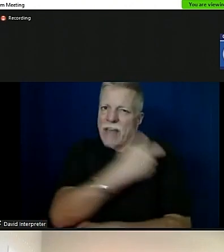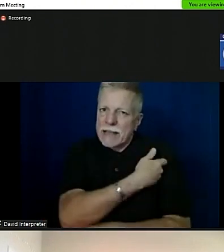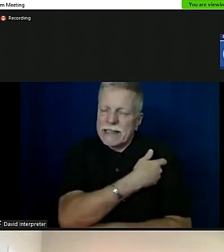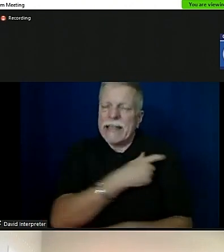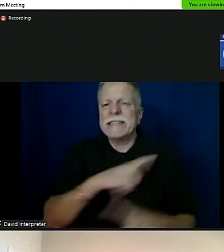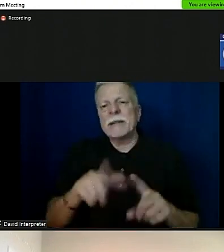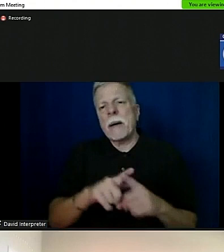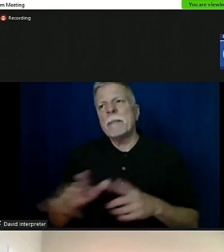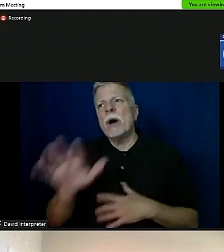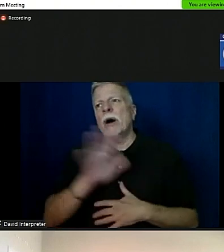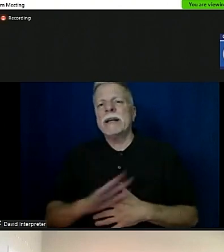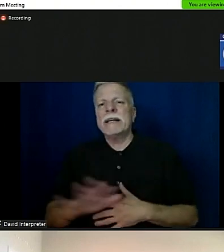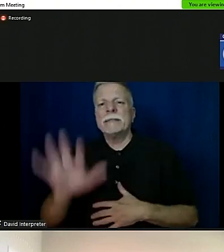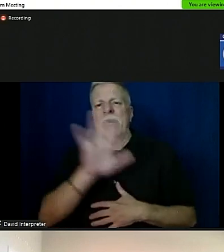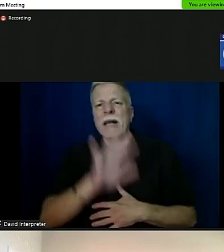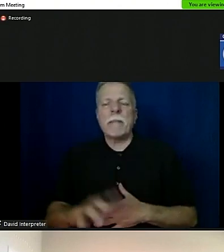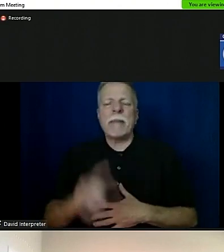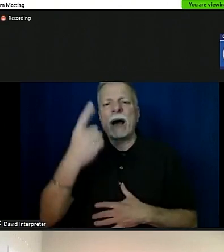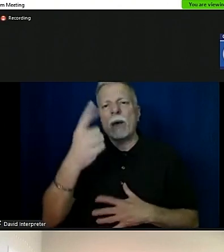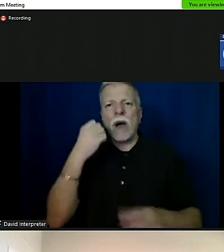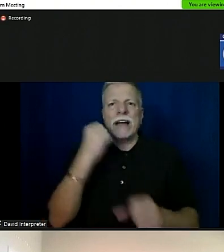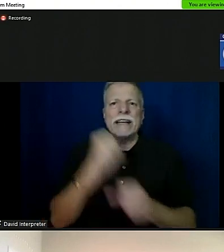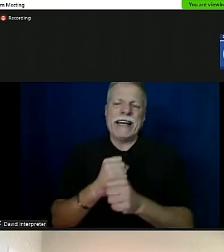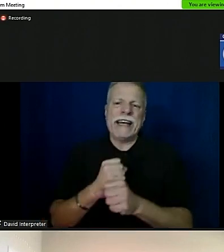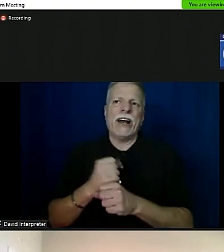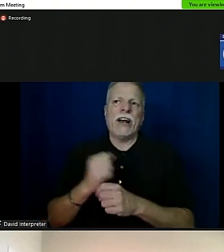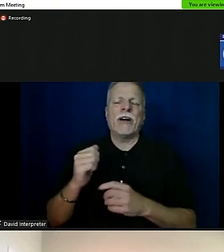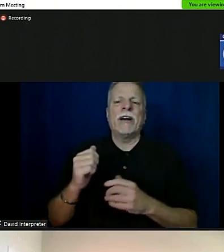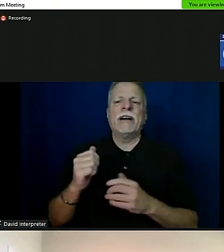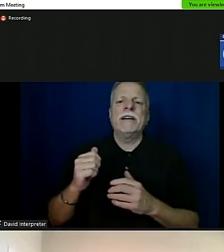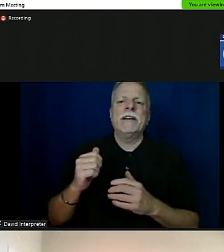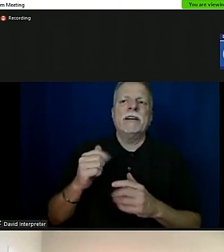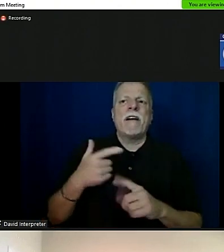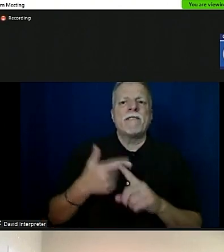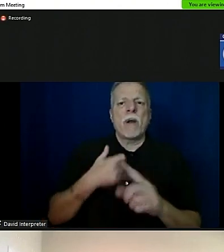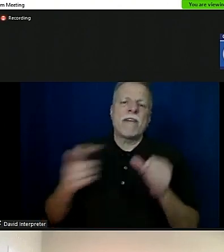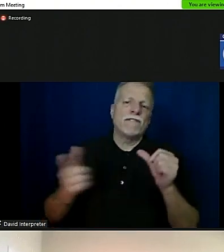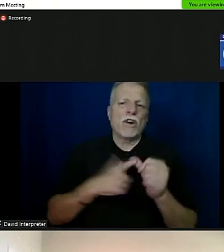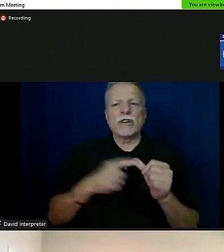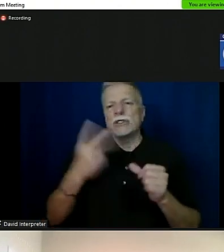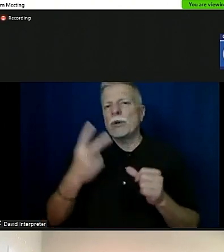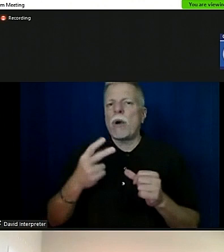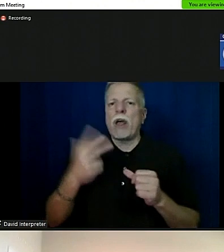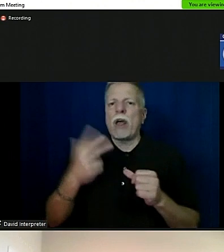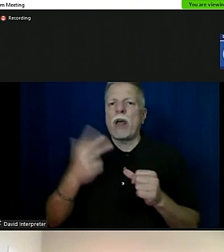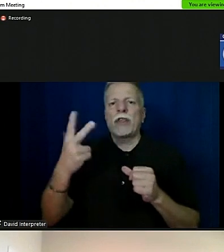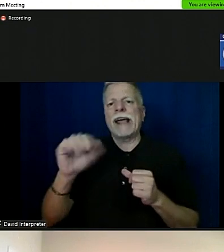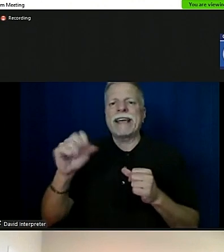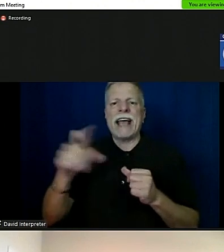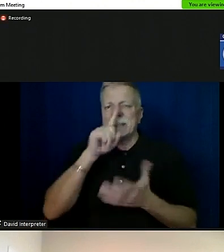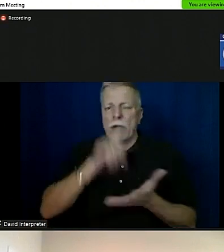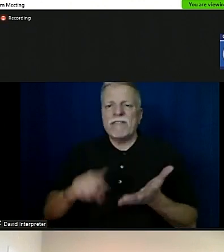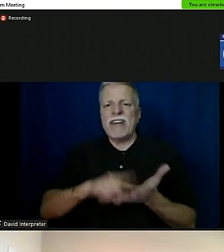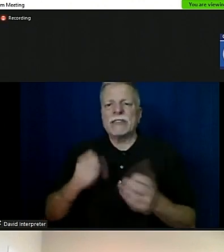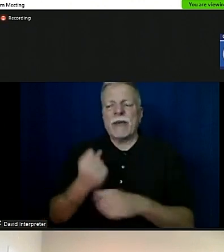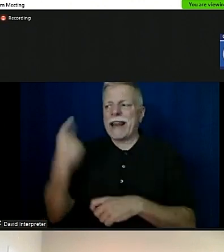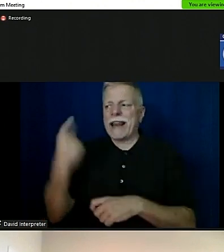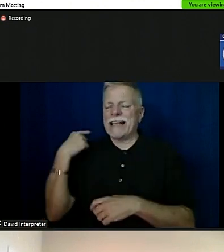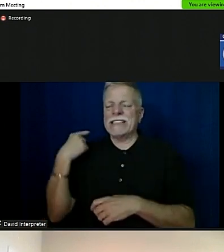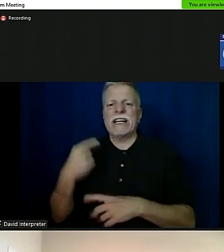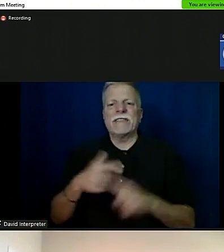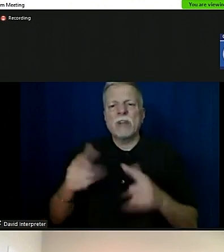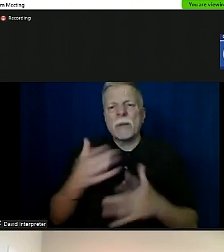from our first 2 or 3 cases being investigated last year, and kind of the first signs from you all at CDPHE